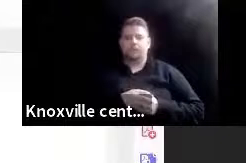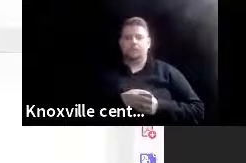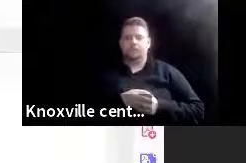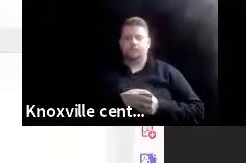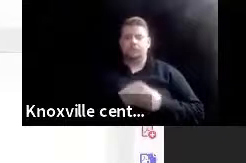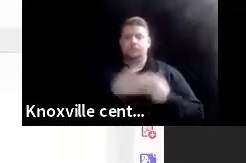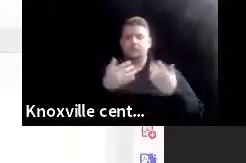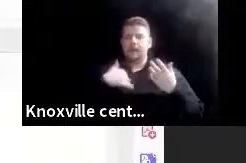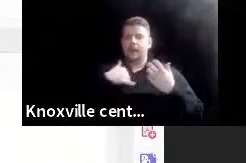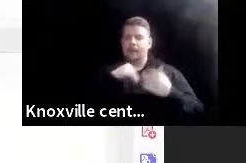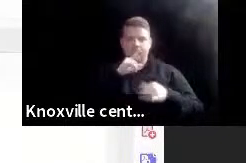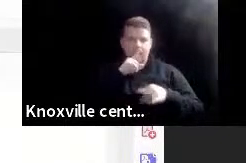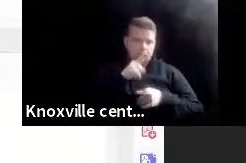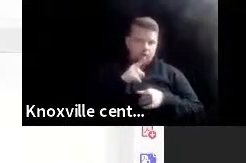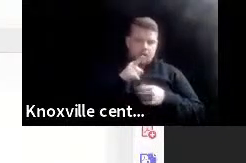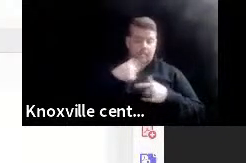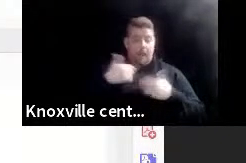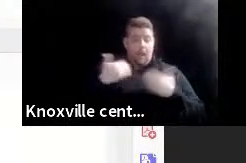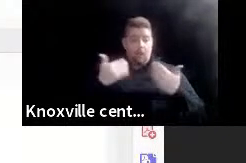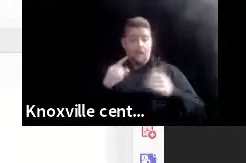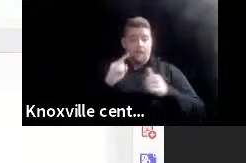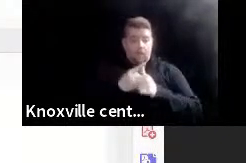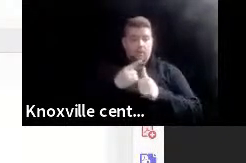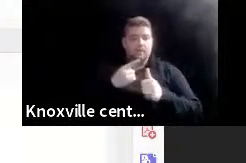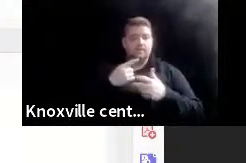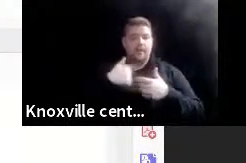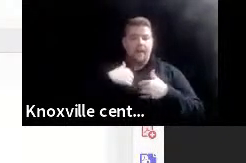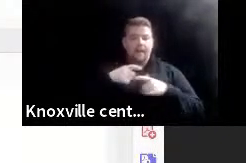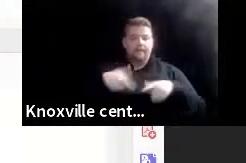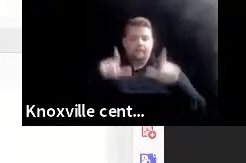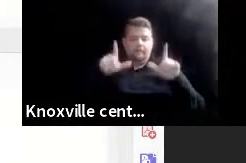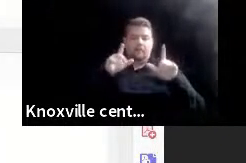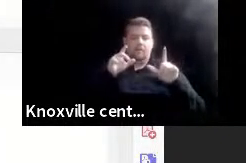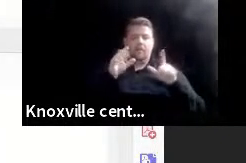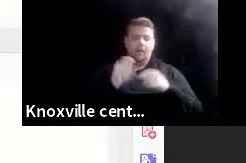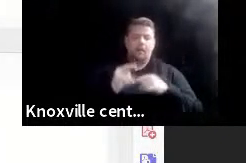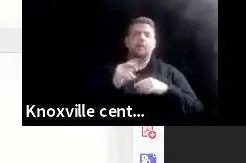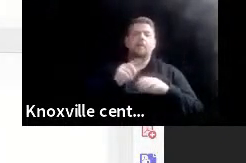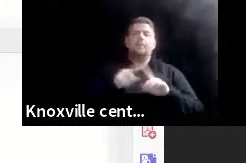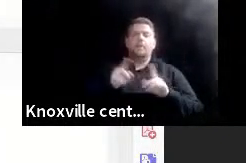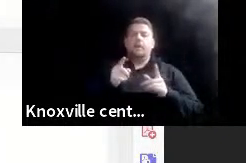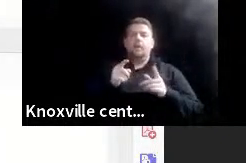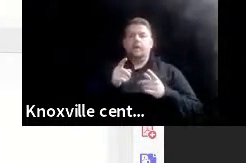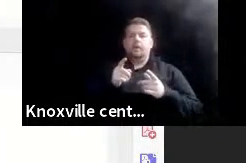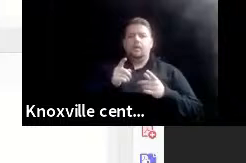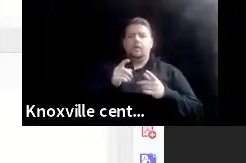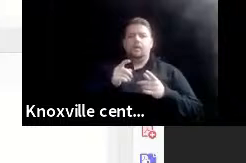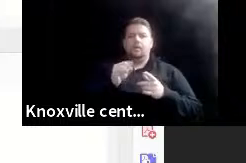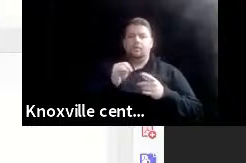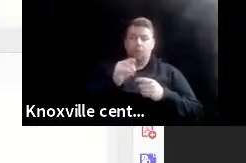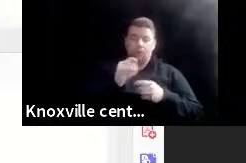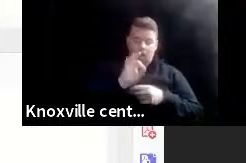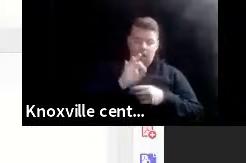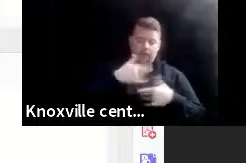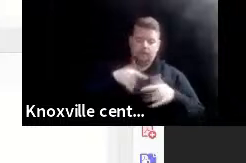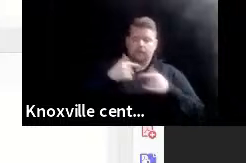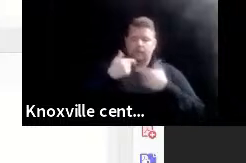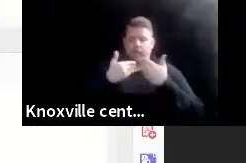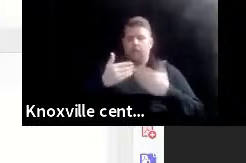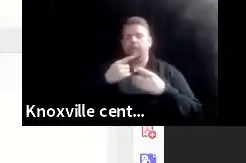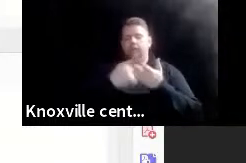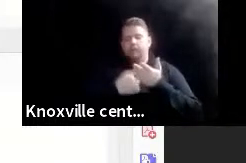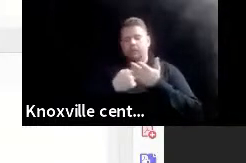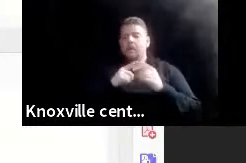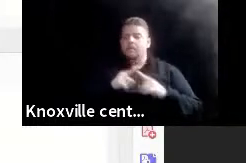I'm not sure whether I'll go first since I have my microphone off or my mute off.